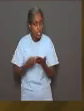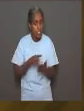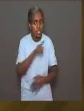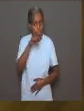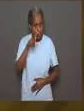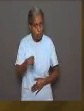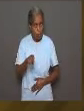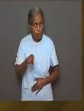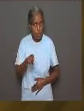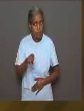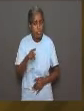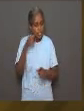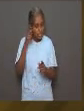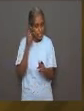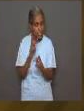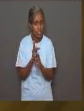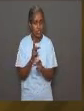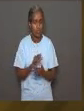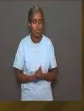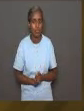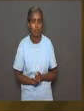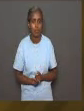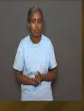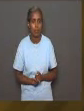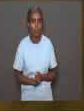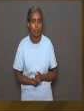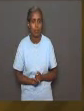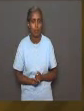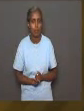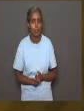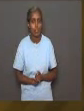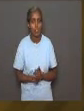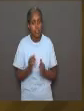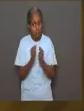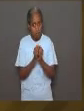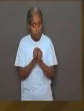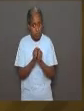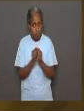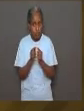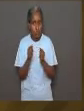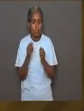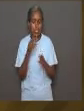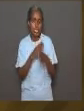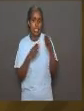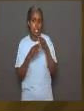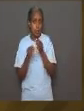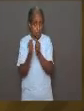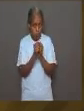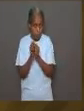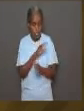solve this problem successfully. Let us go through the steps